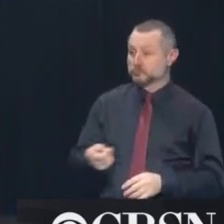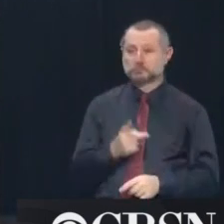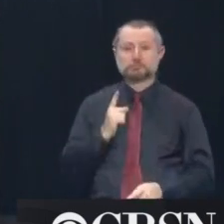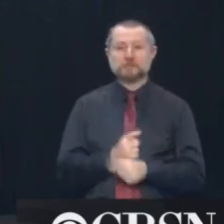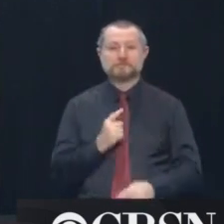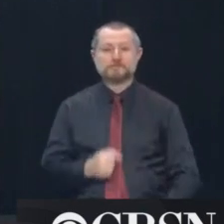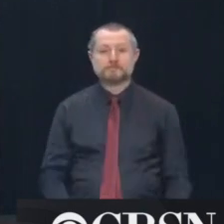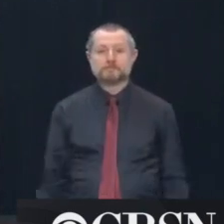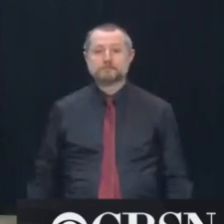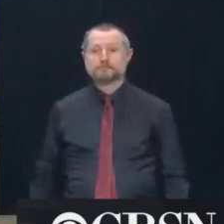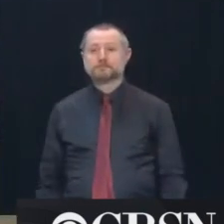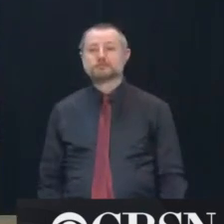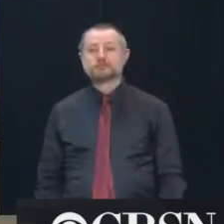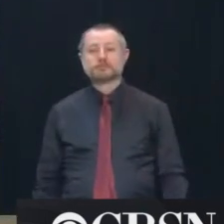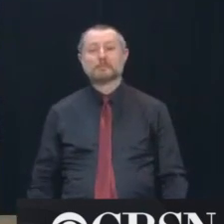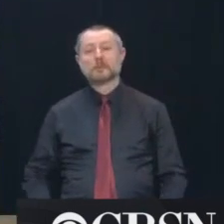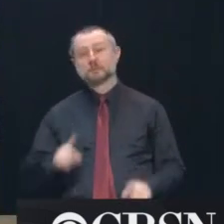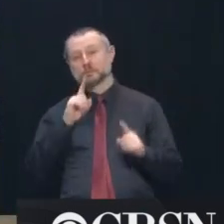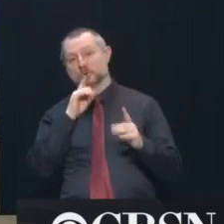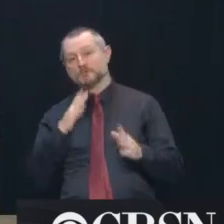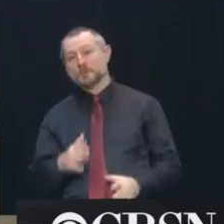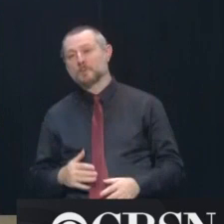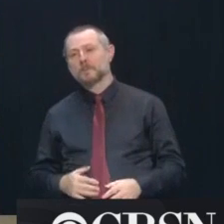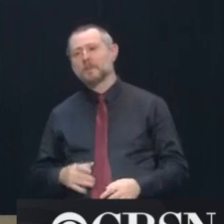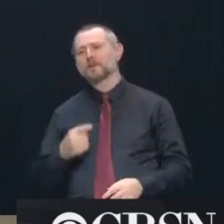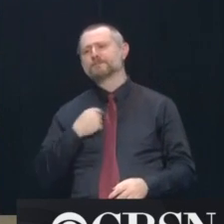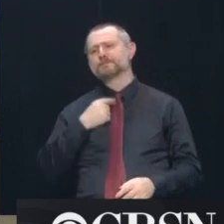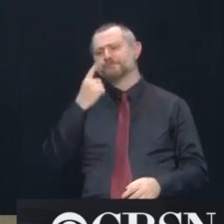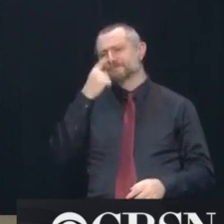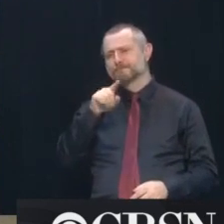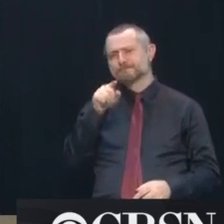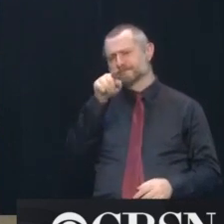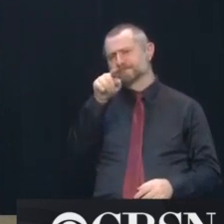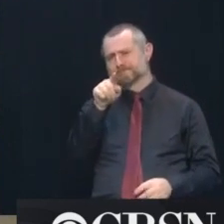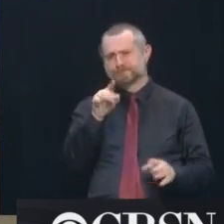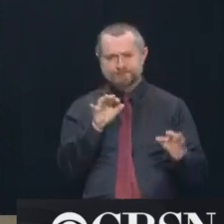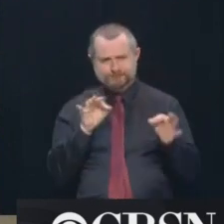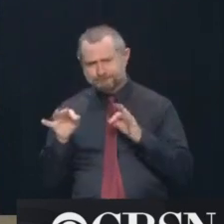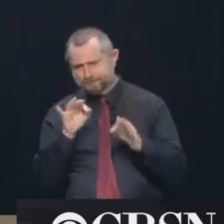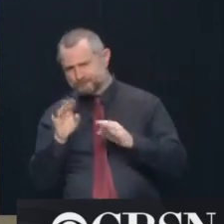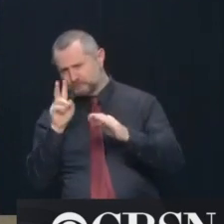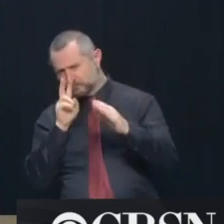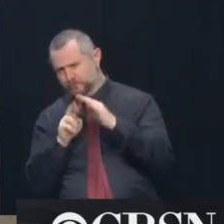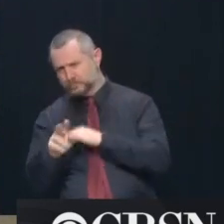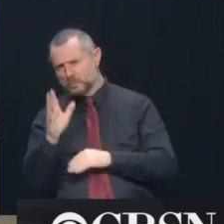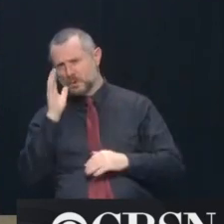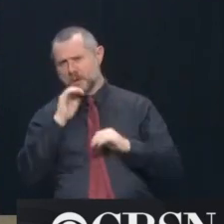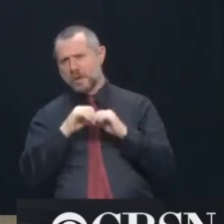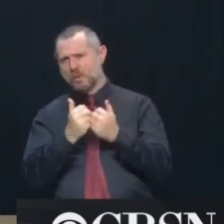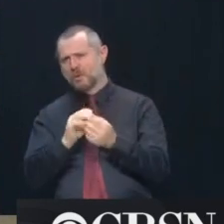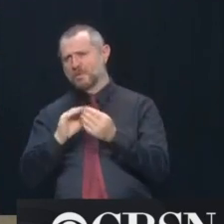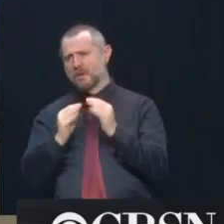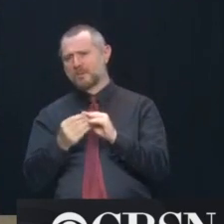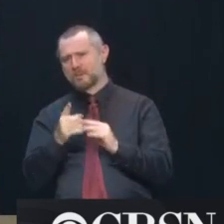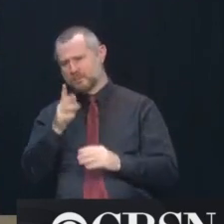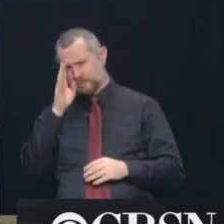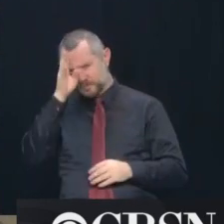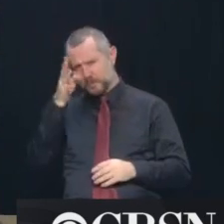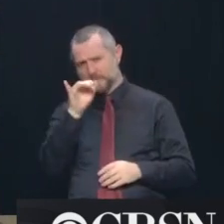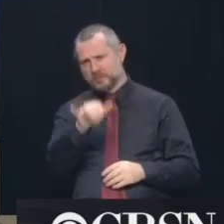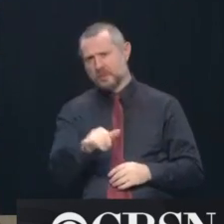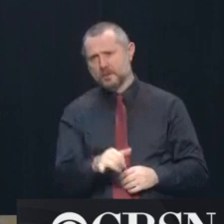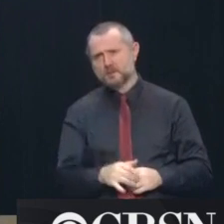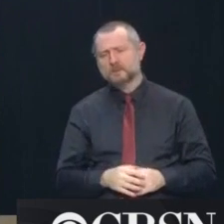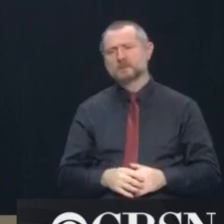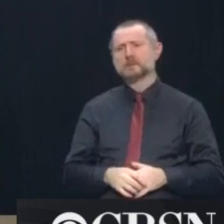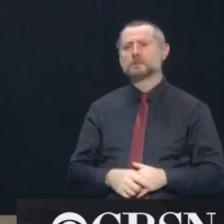The 20% projection, can you talk about how you came up with that figure and how much you're relying on people to